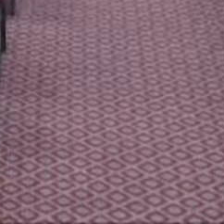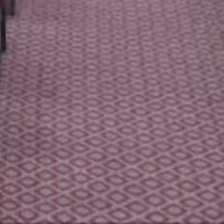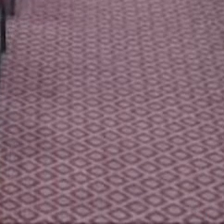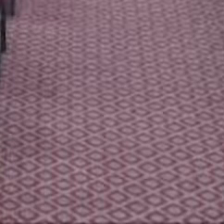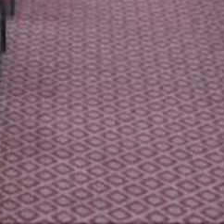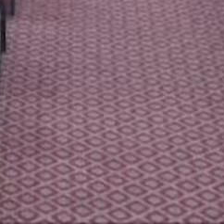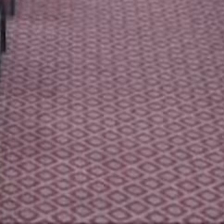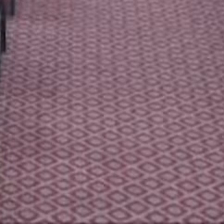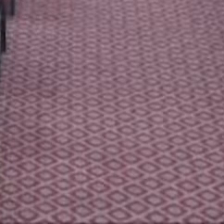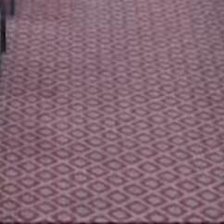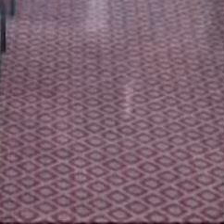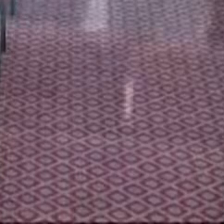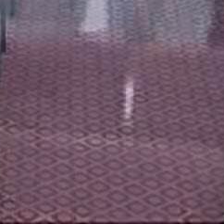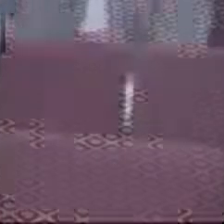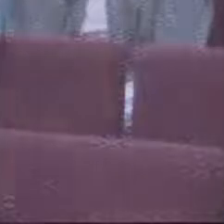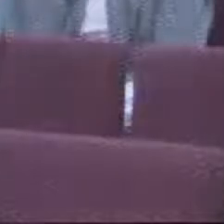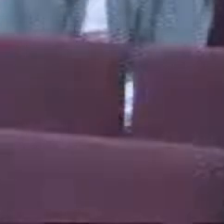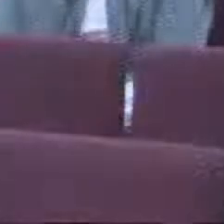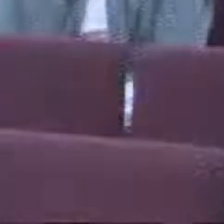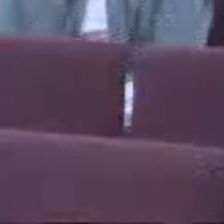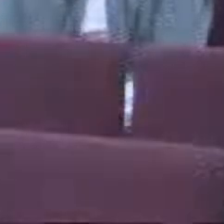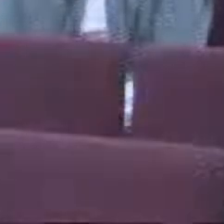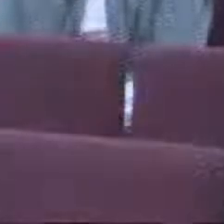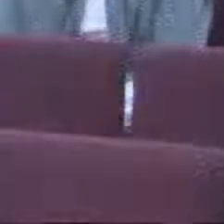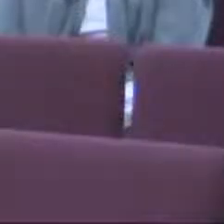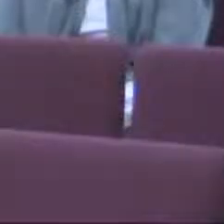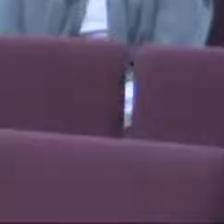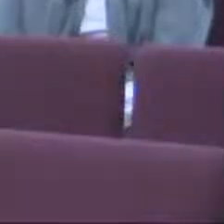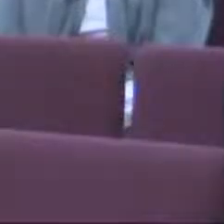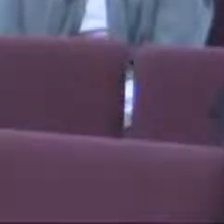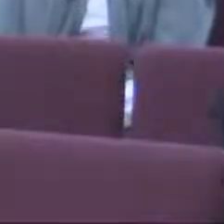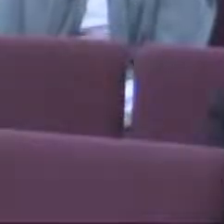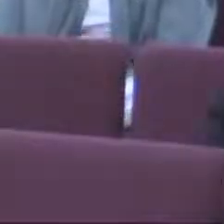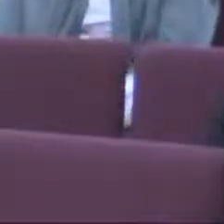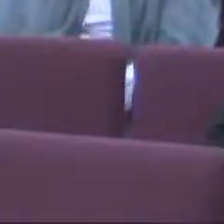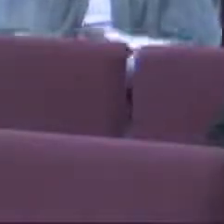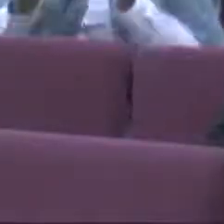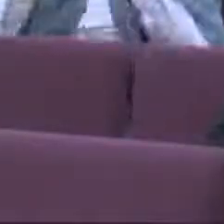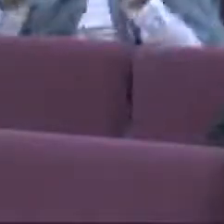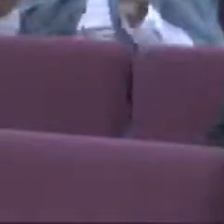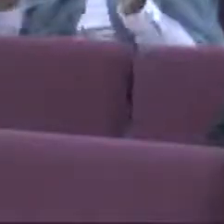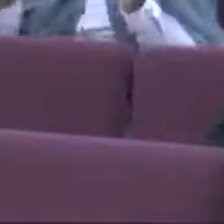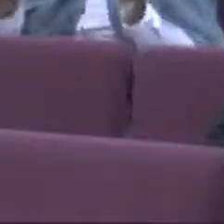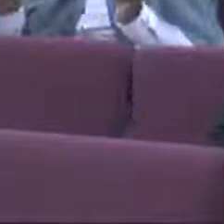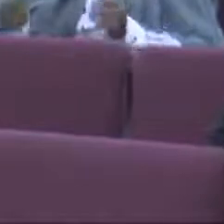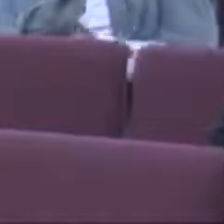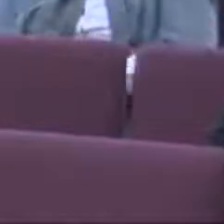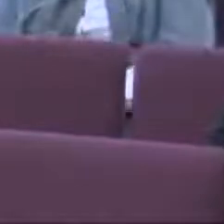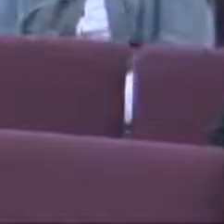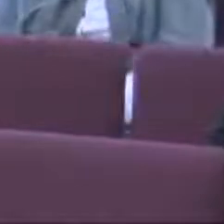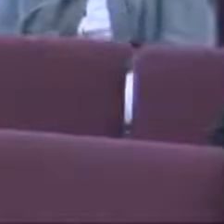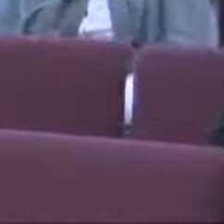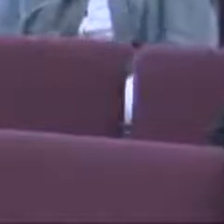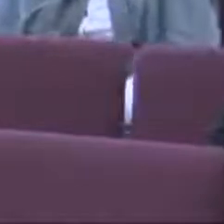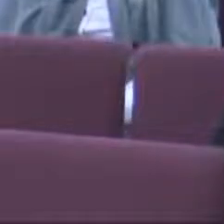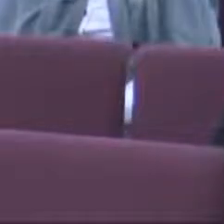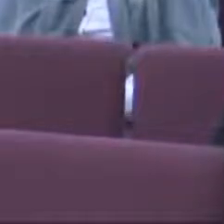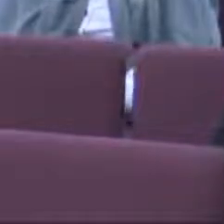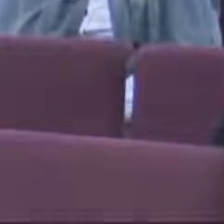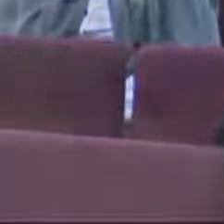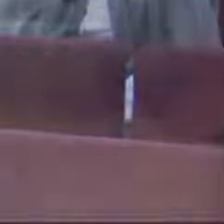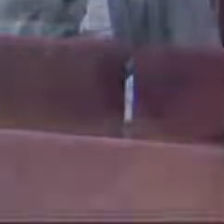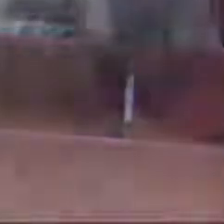Amen. Our mighty works of faith. Amen. Amen. I